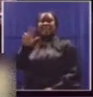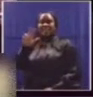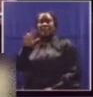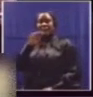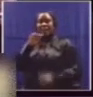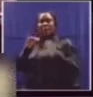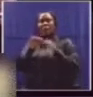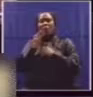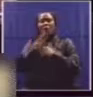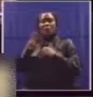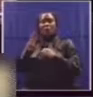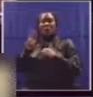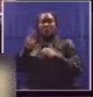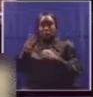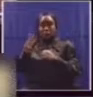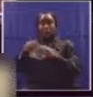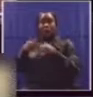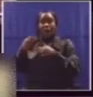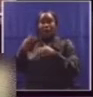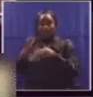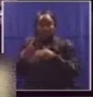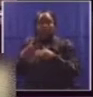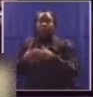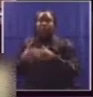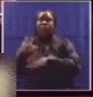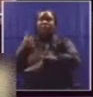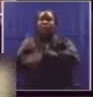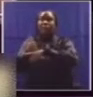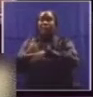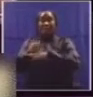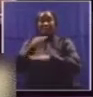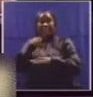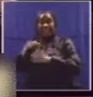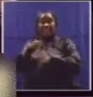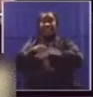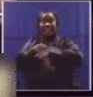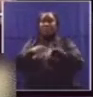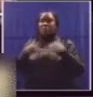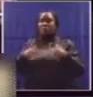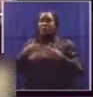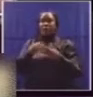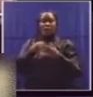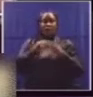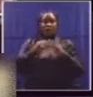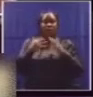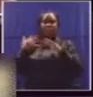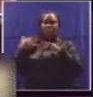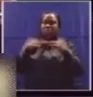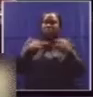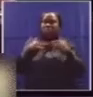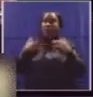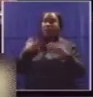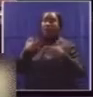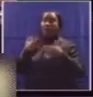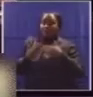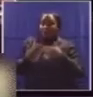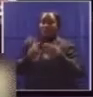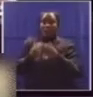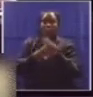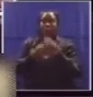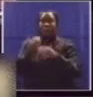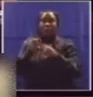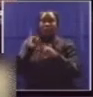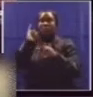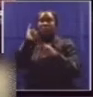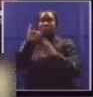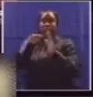time, parts of the country were still in ruins. There was not much of economy to speak of in terms of saying we can't afford it now. Many of the doctors